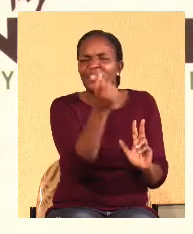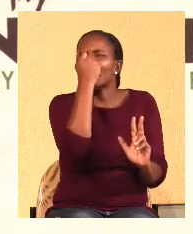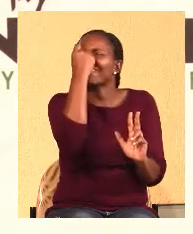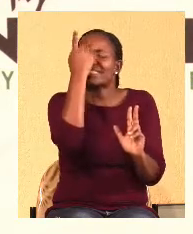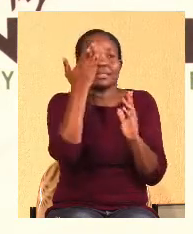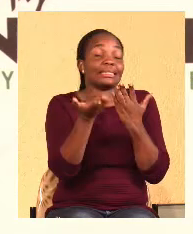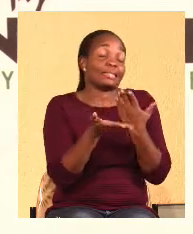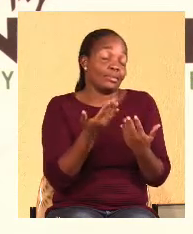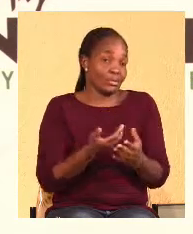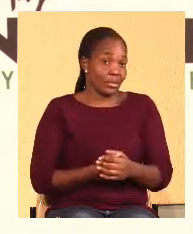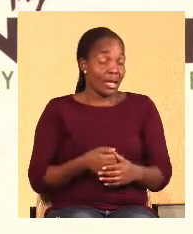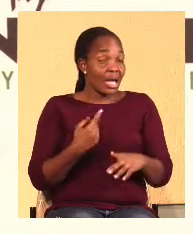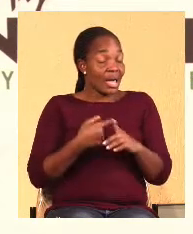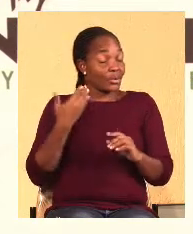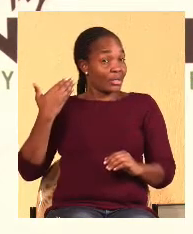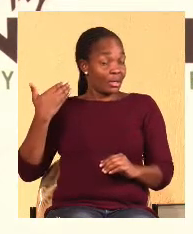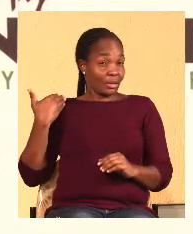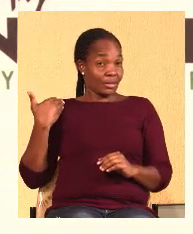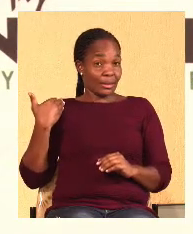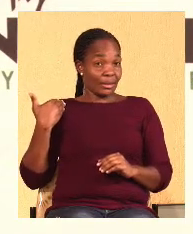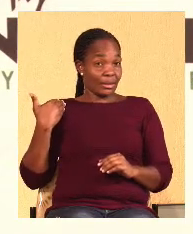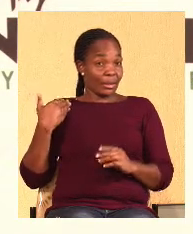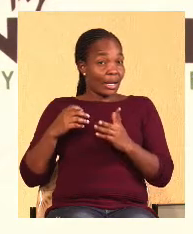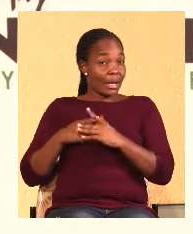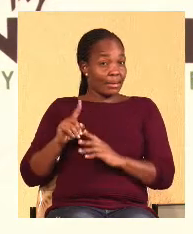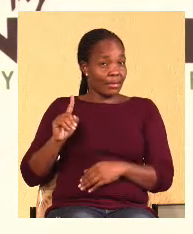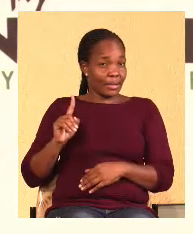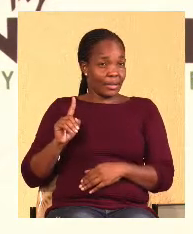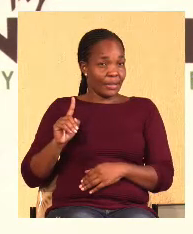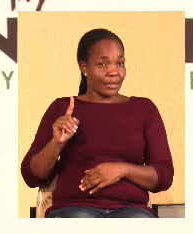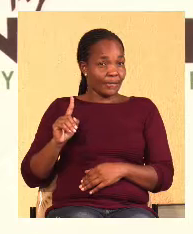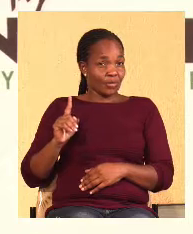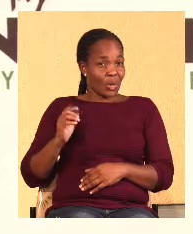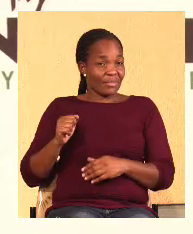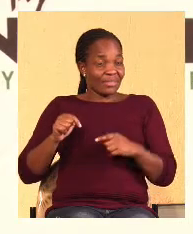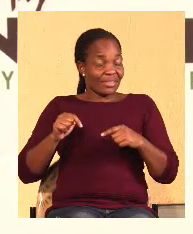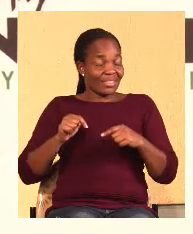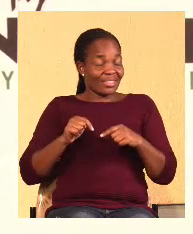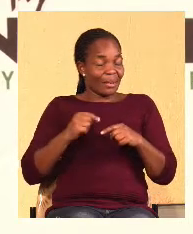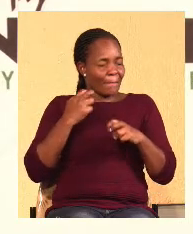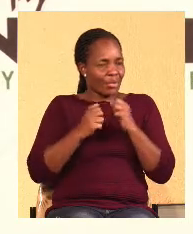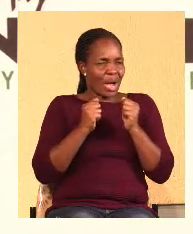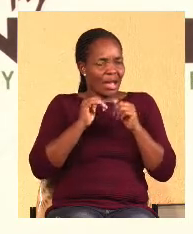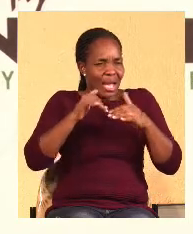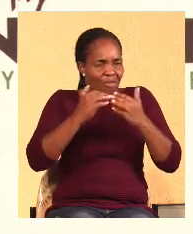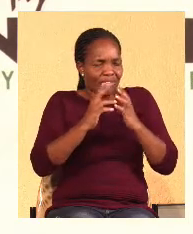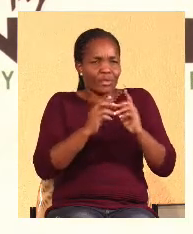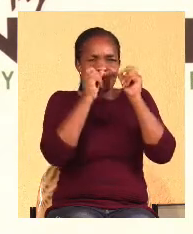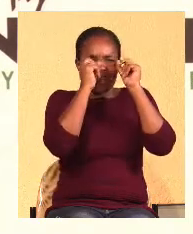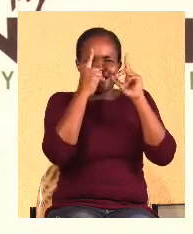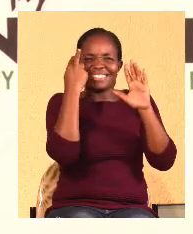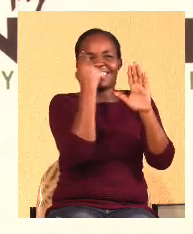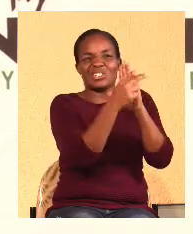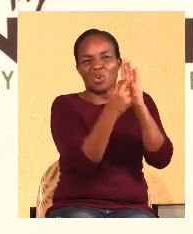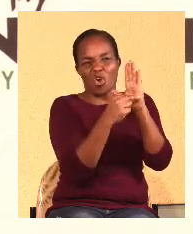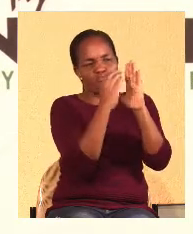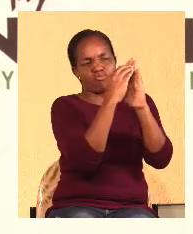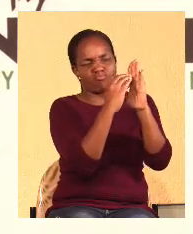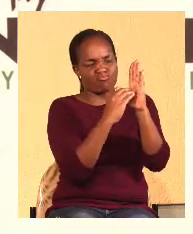seen that in the past there is always an issue in terms of interpretation as to what certain provisions of the law